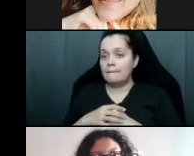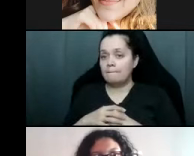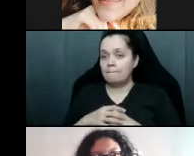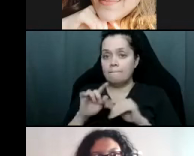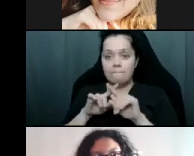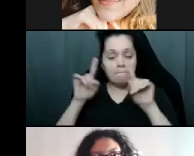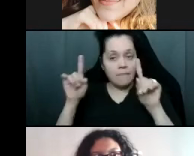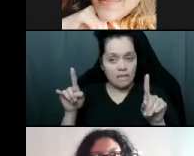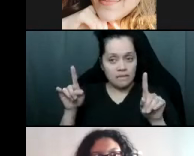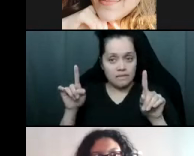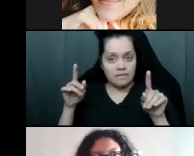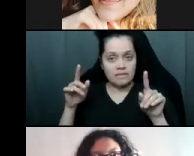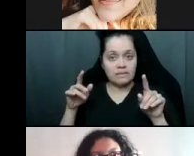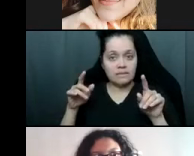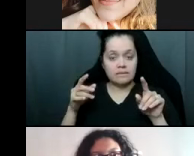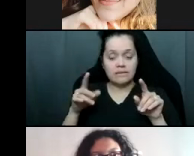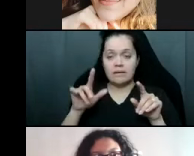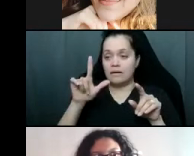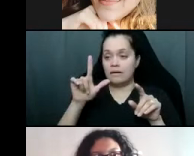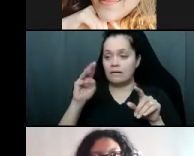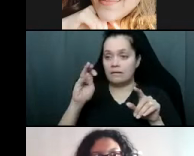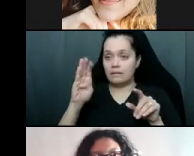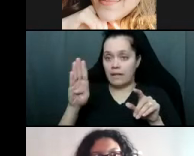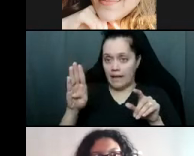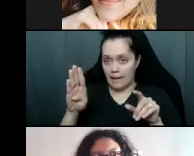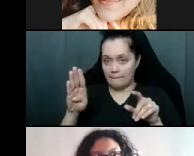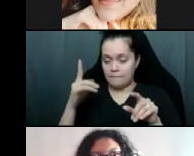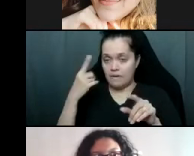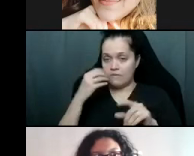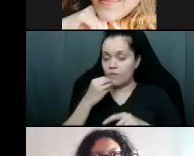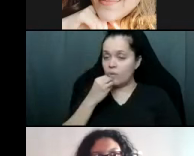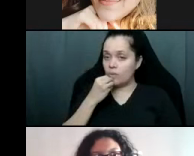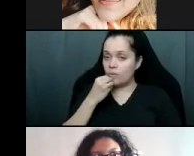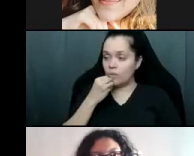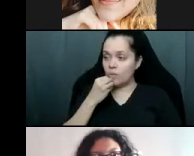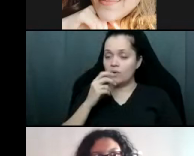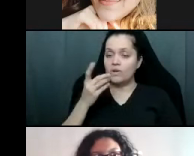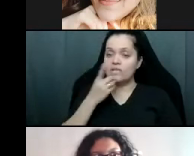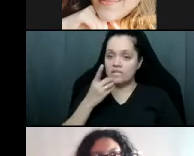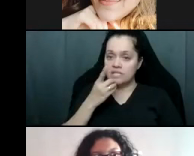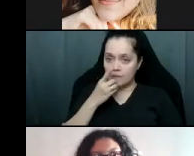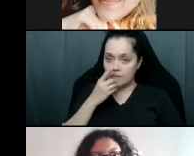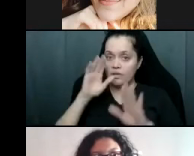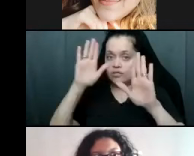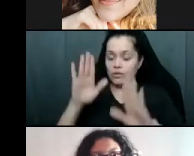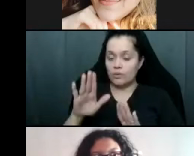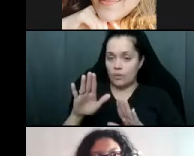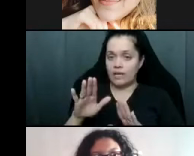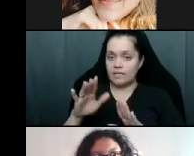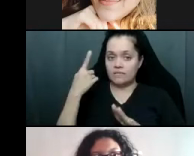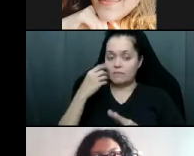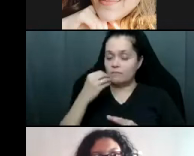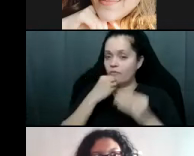but a lamb for supper is a great meal for a dingo.